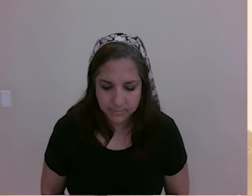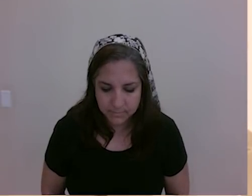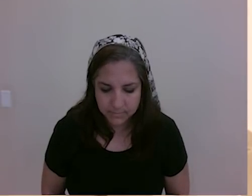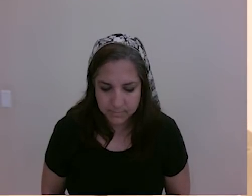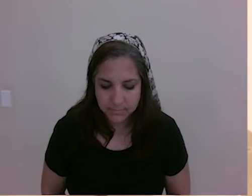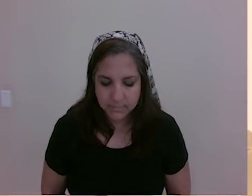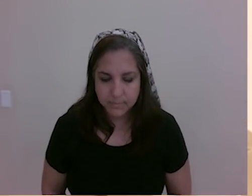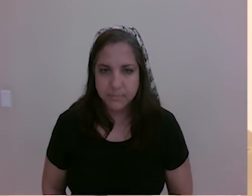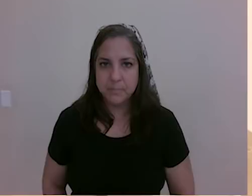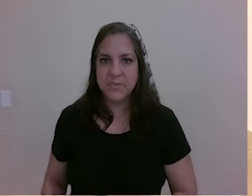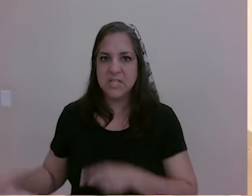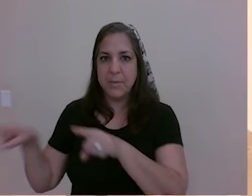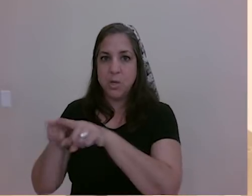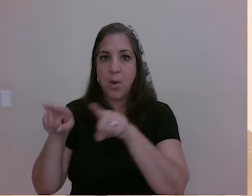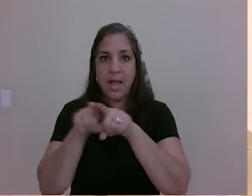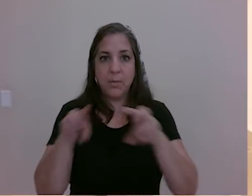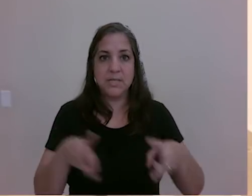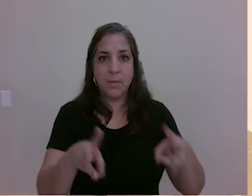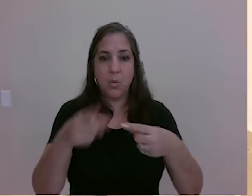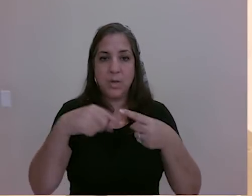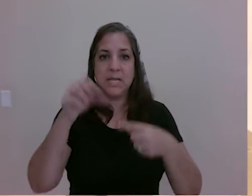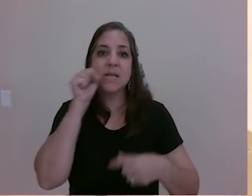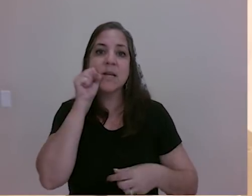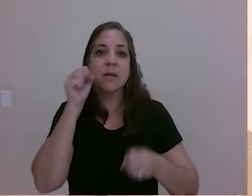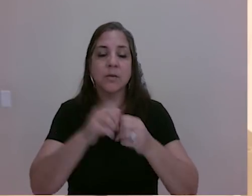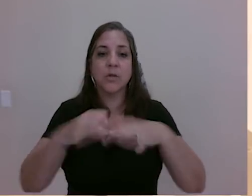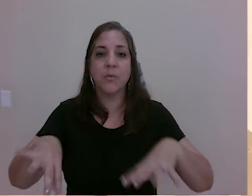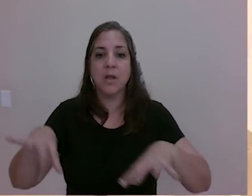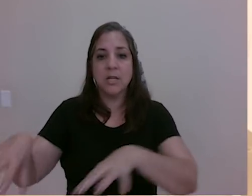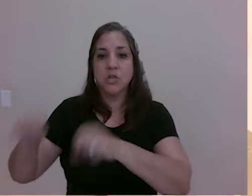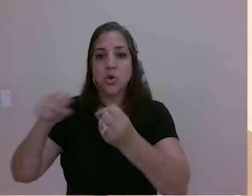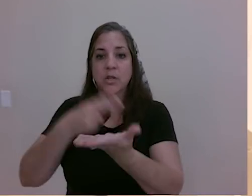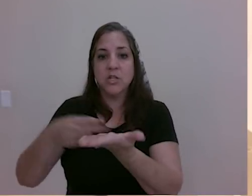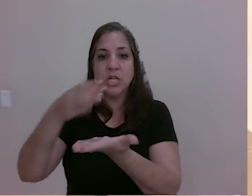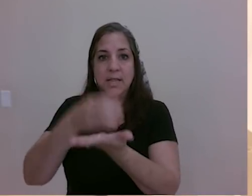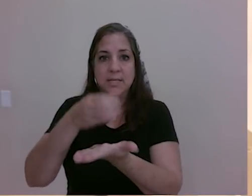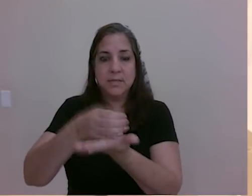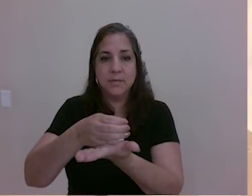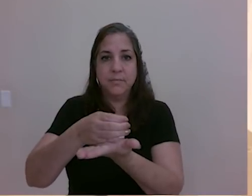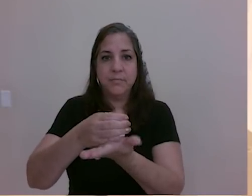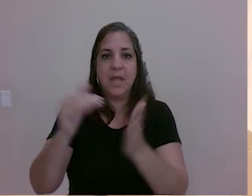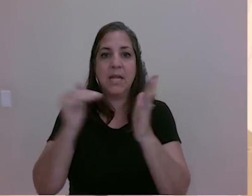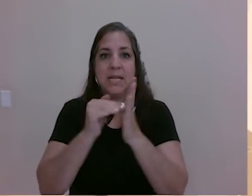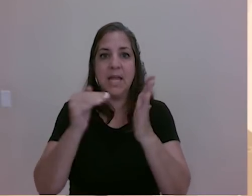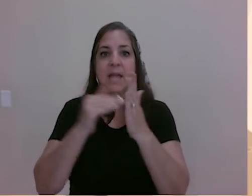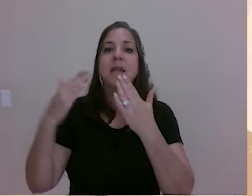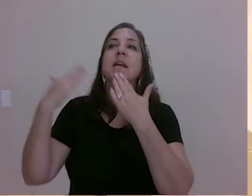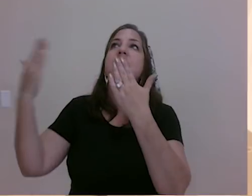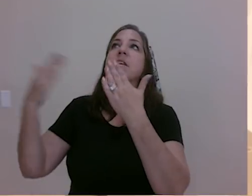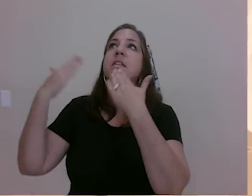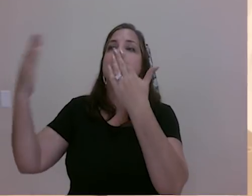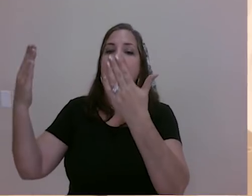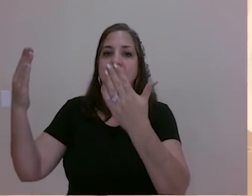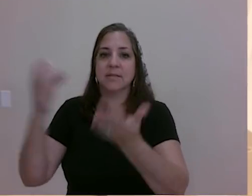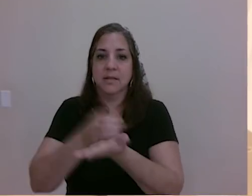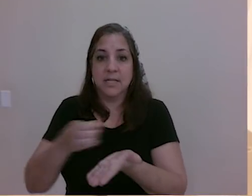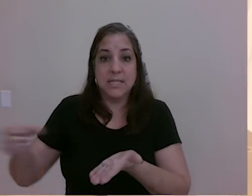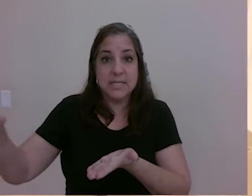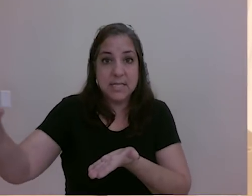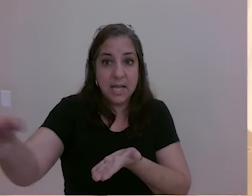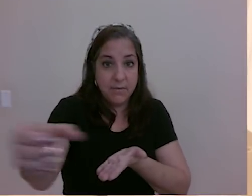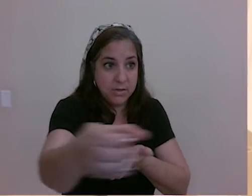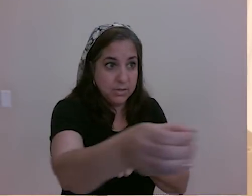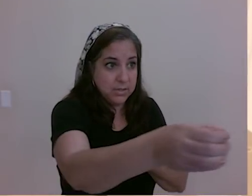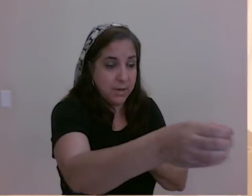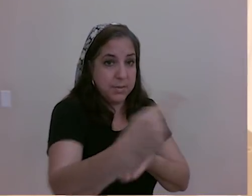In a similar way, when supper was ended, he took the chalice, and once more giving thanks, he gave it to his disciples, saying,